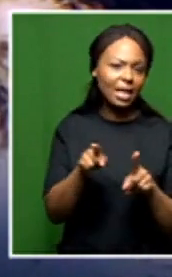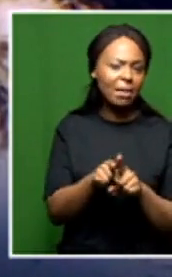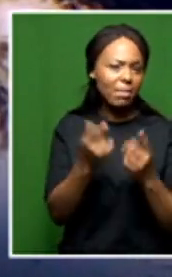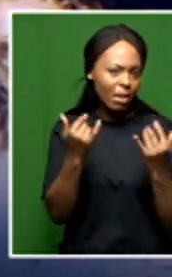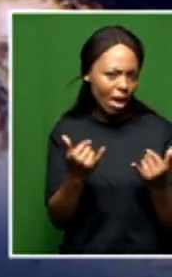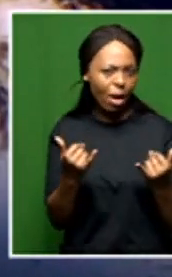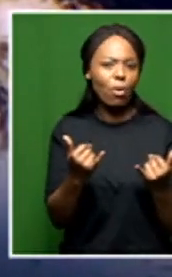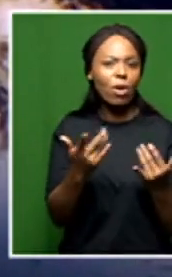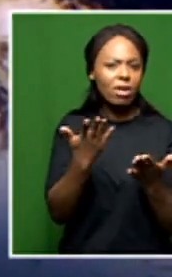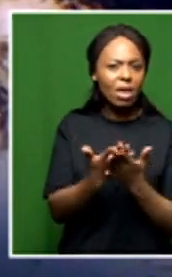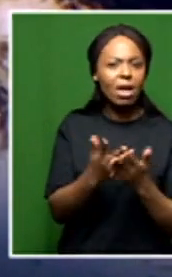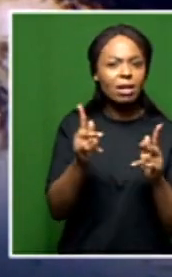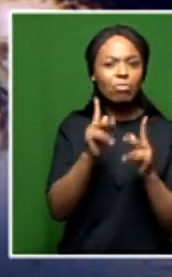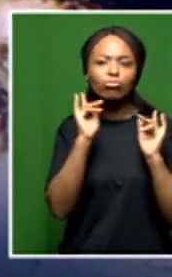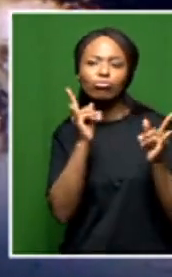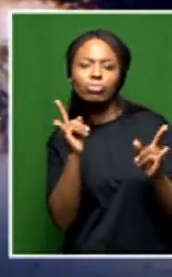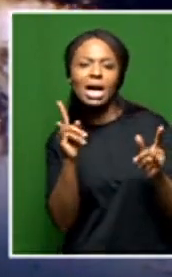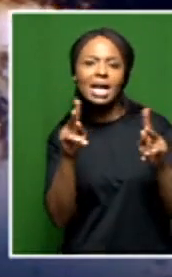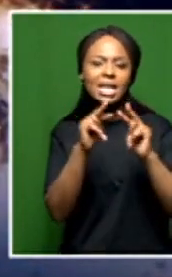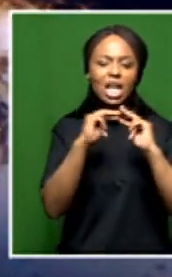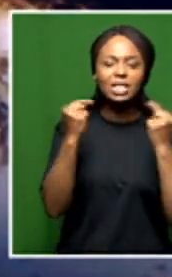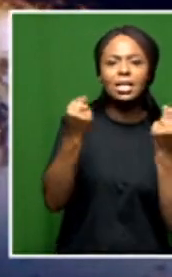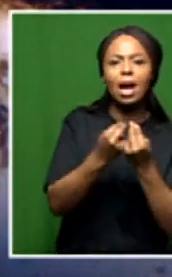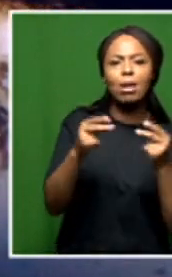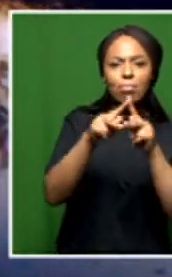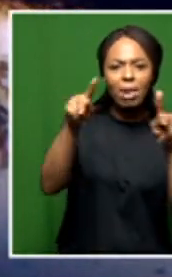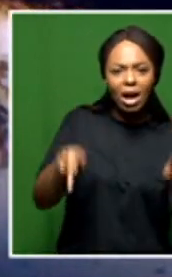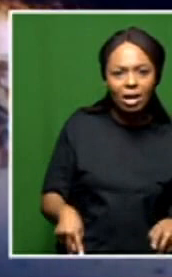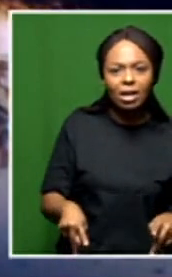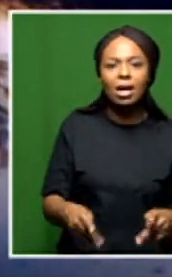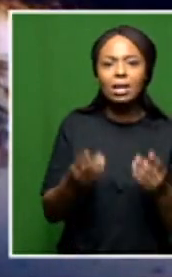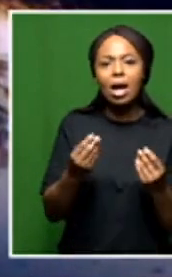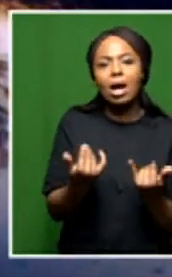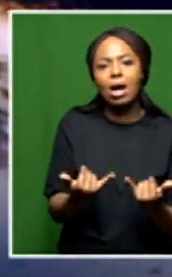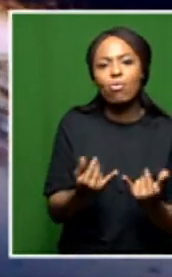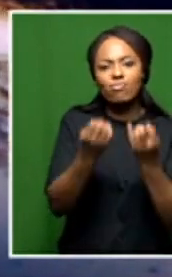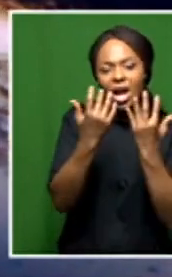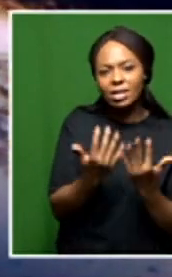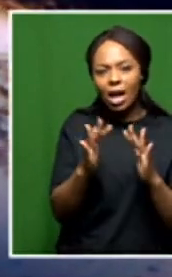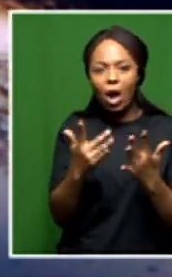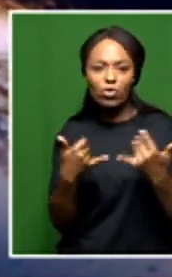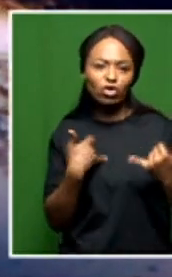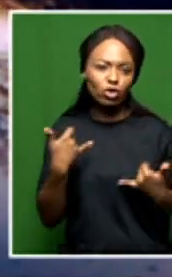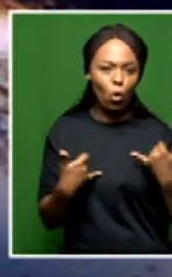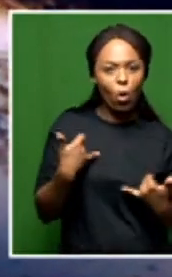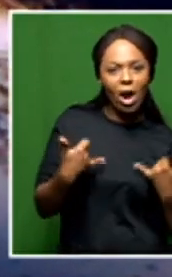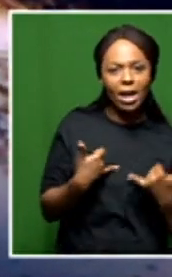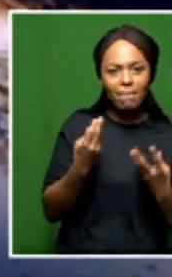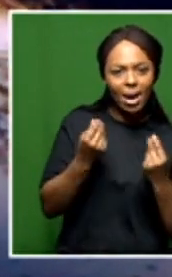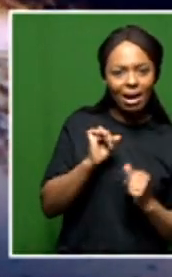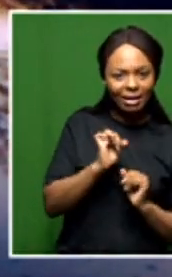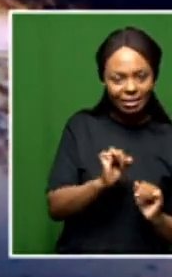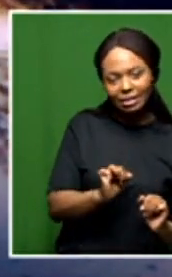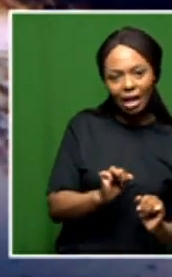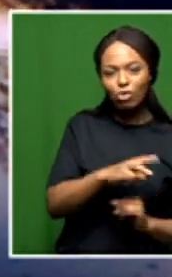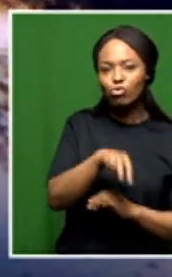share more on the various budget tiers that is meant to allow all to have fun, we're now joined by SANParks Acting CEO Dumisani